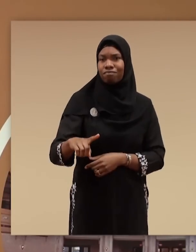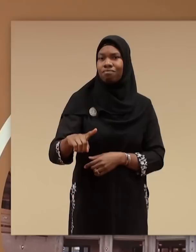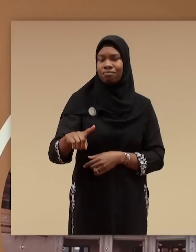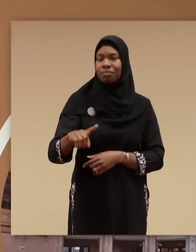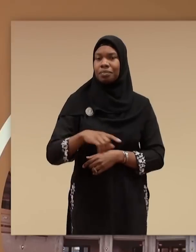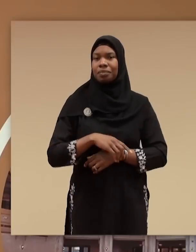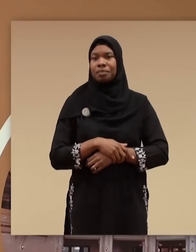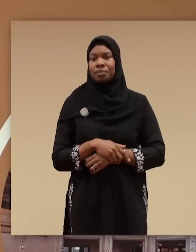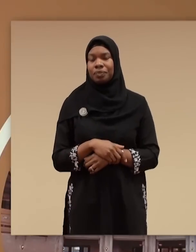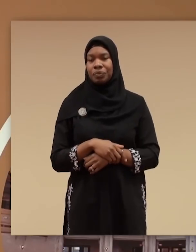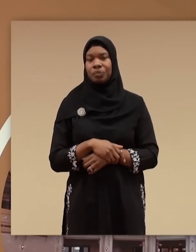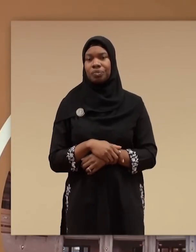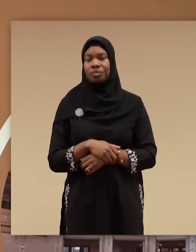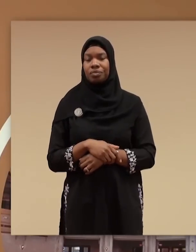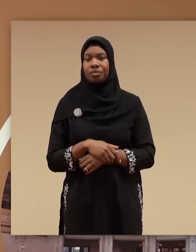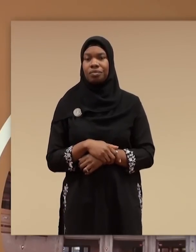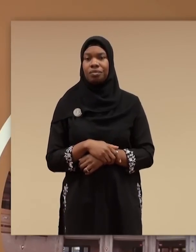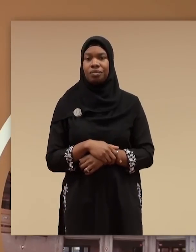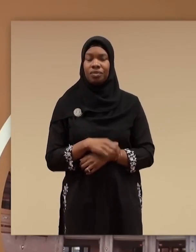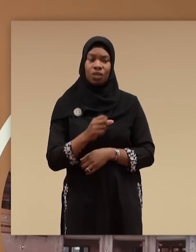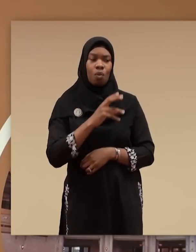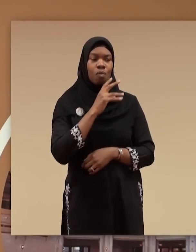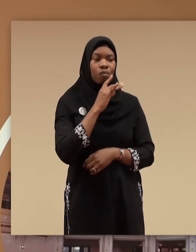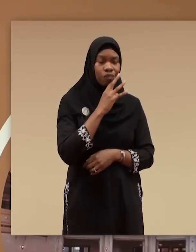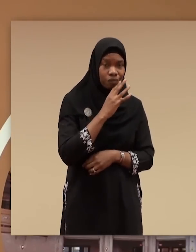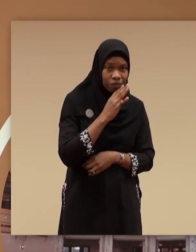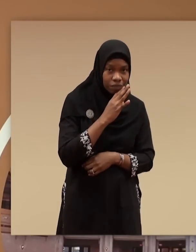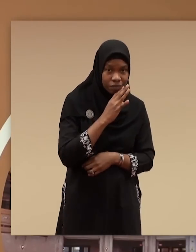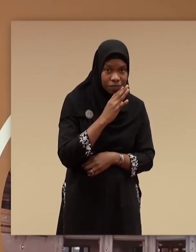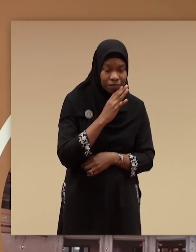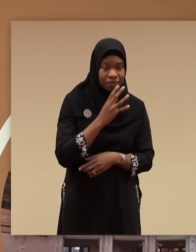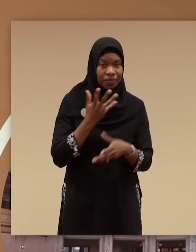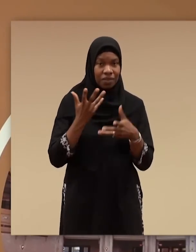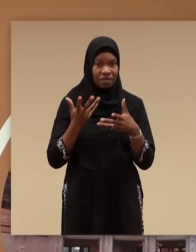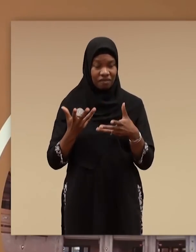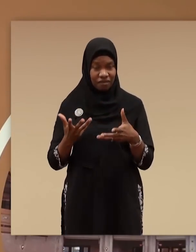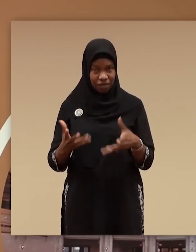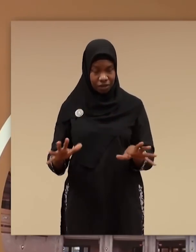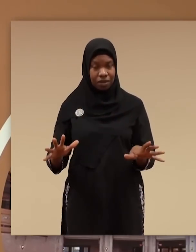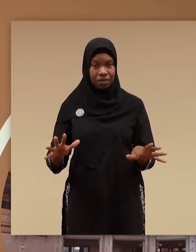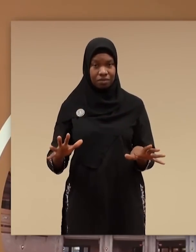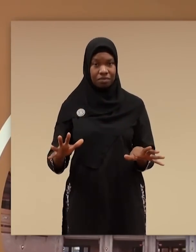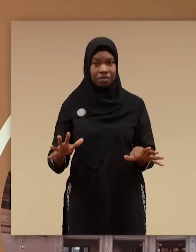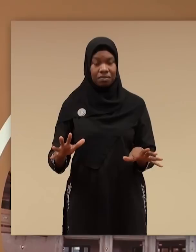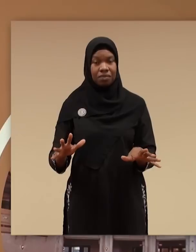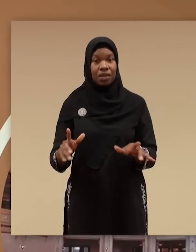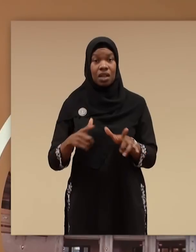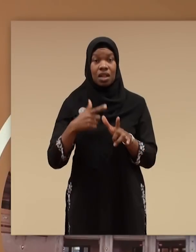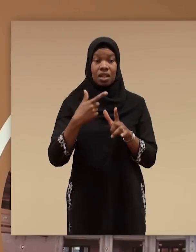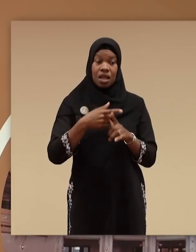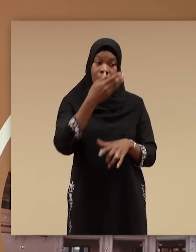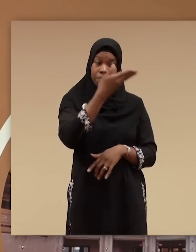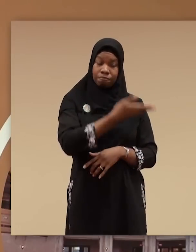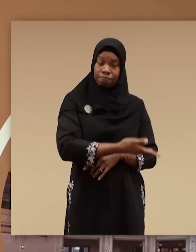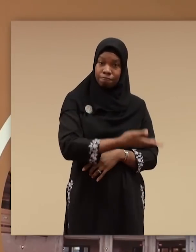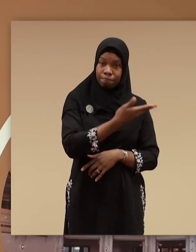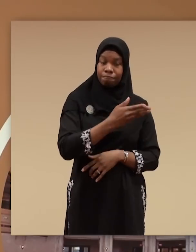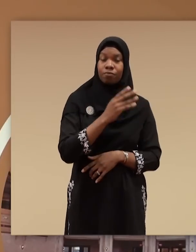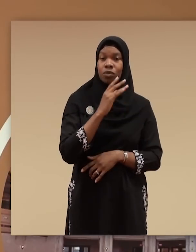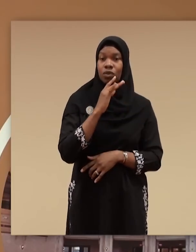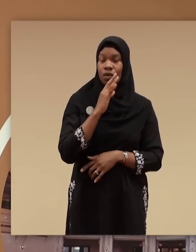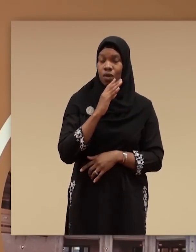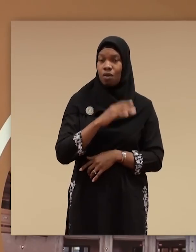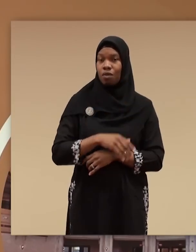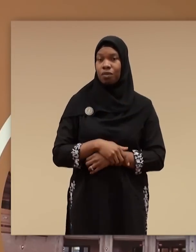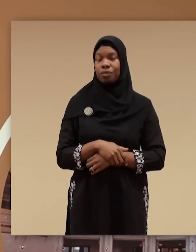And when he finished, the Prophet Muhammad sallallahu alaihi wasallam, with all politeness, we know it about him, he addressed